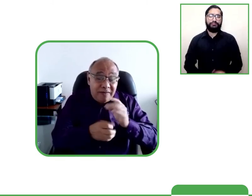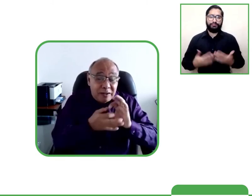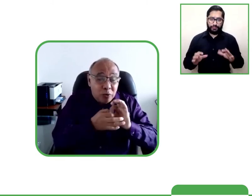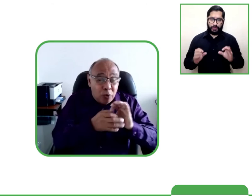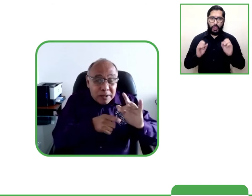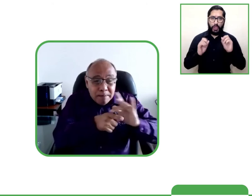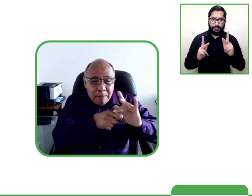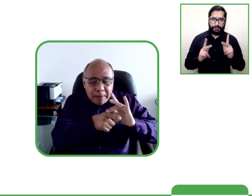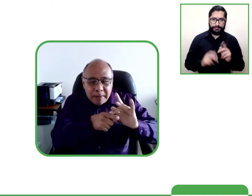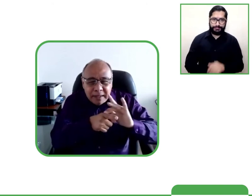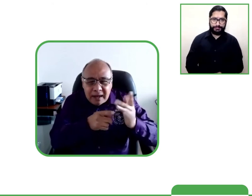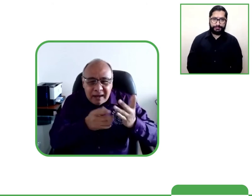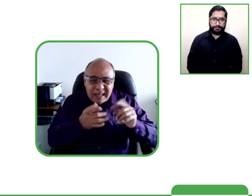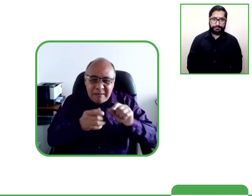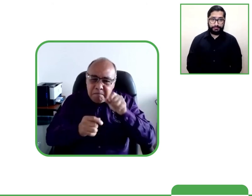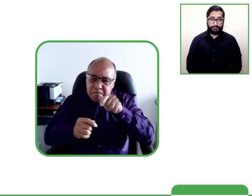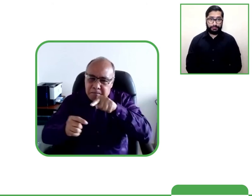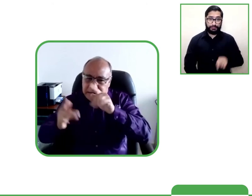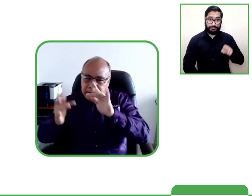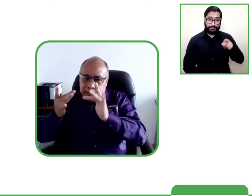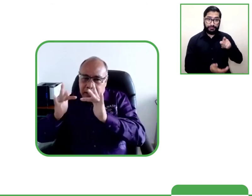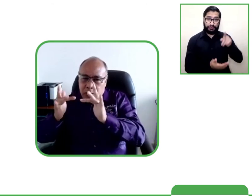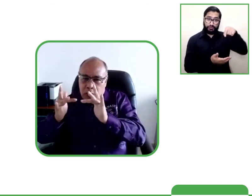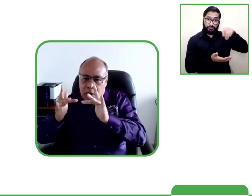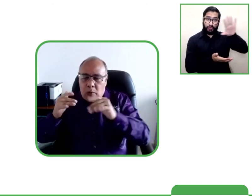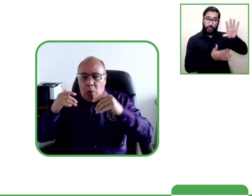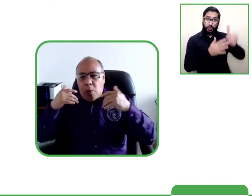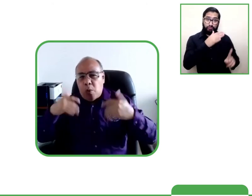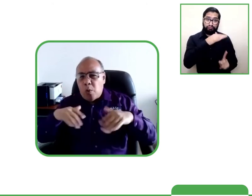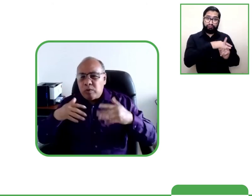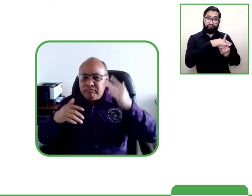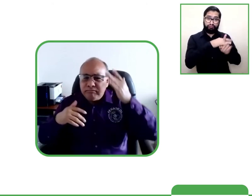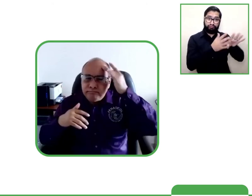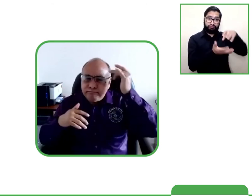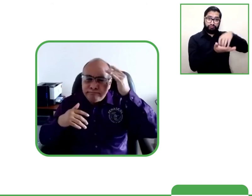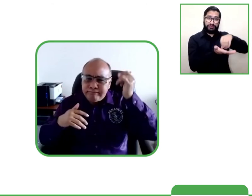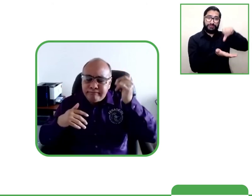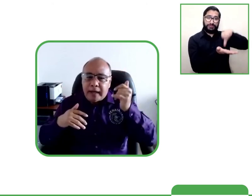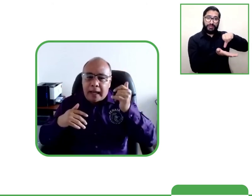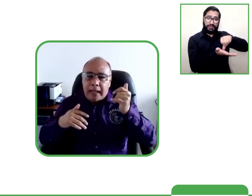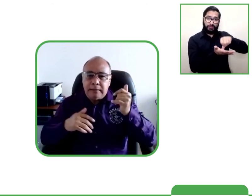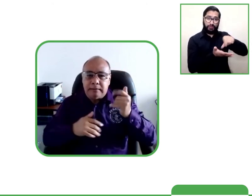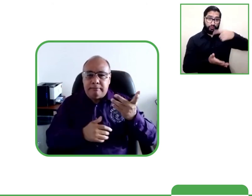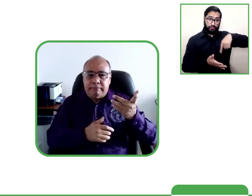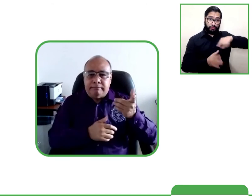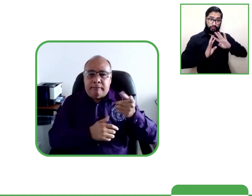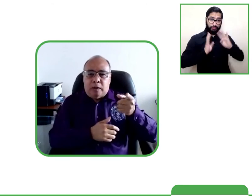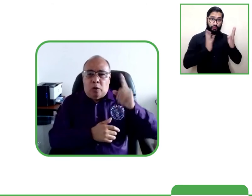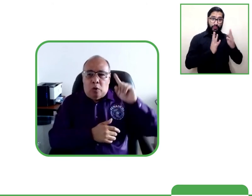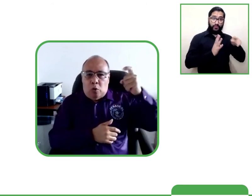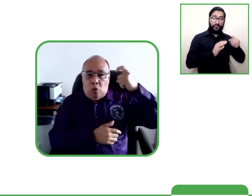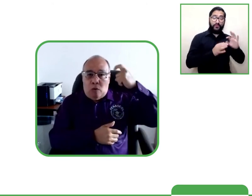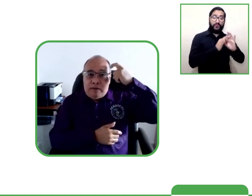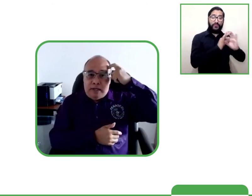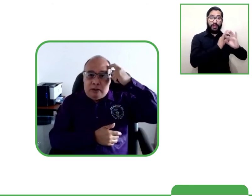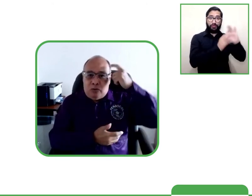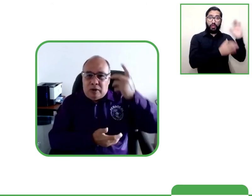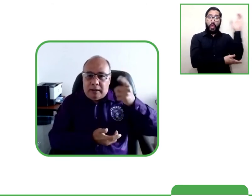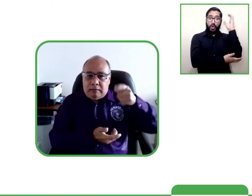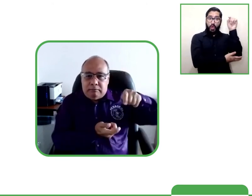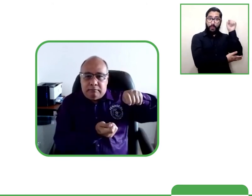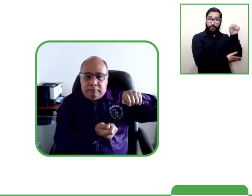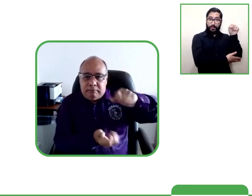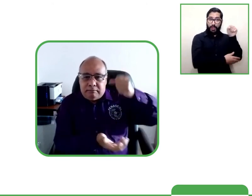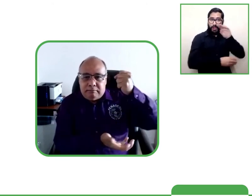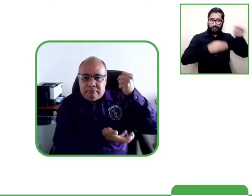cuando inicia el centro de relevo. When this relief center started from FENASCOL to implement this center,